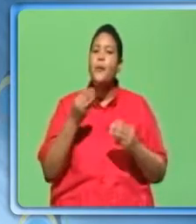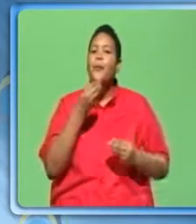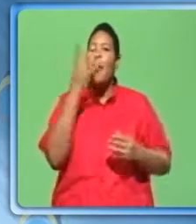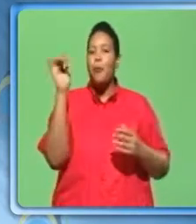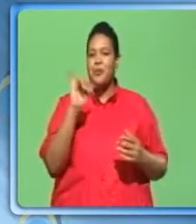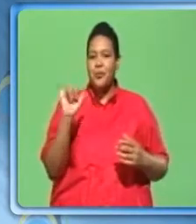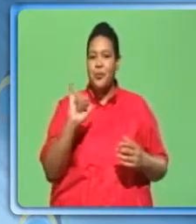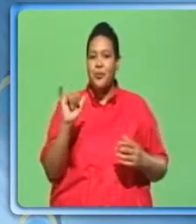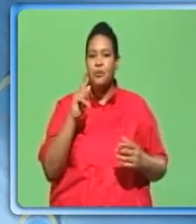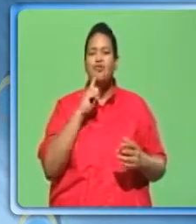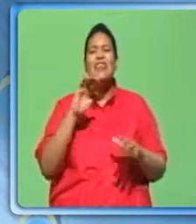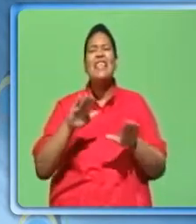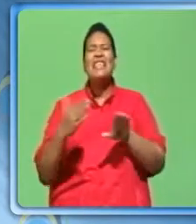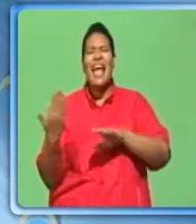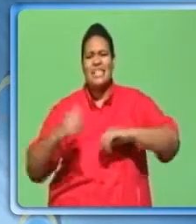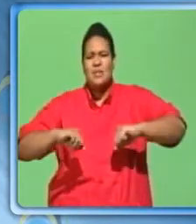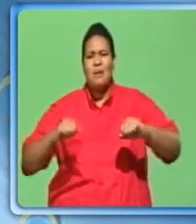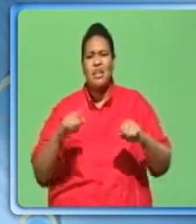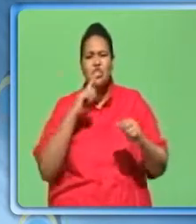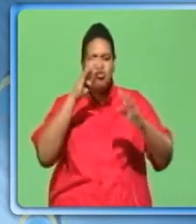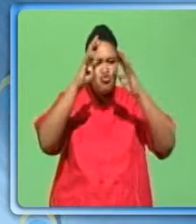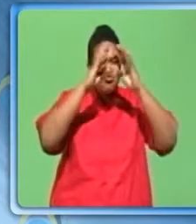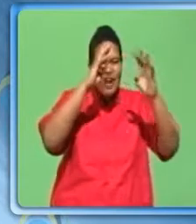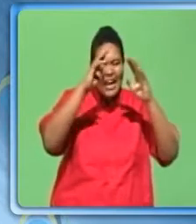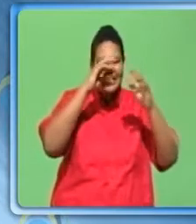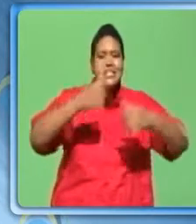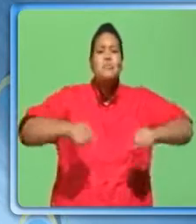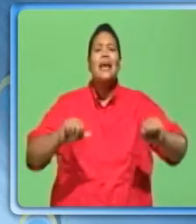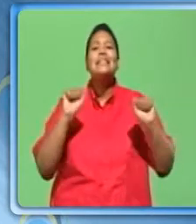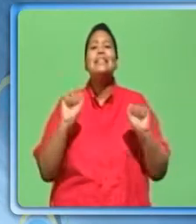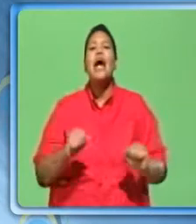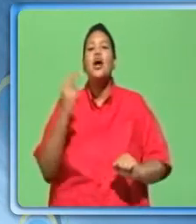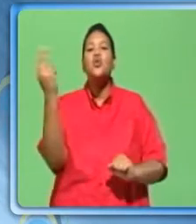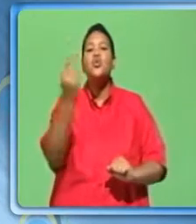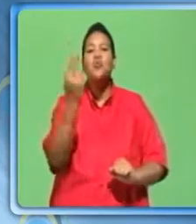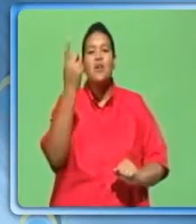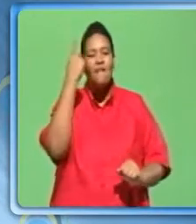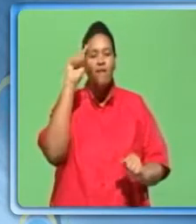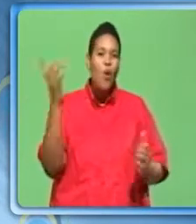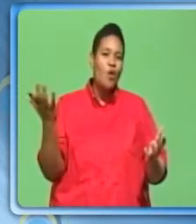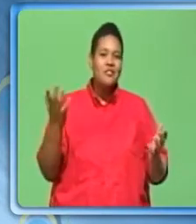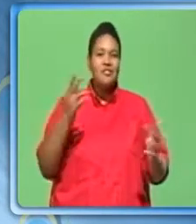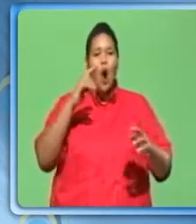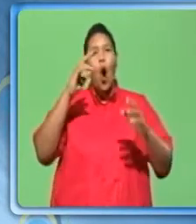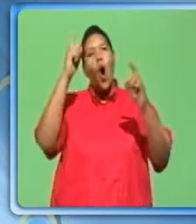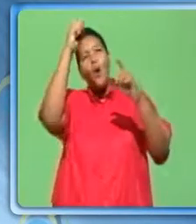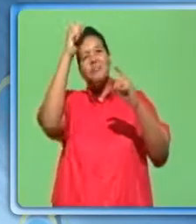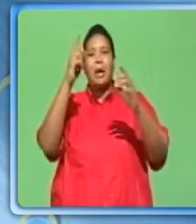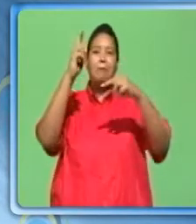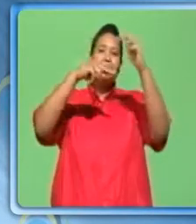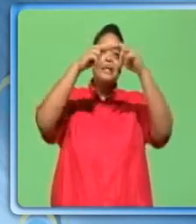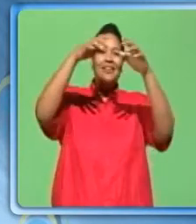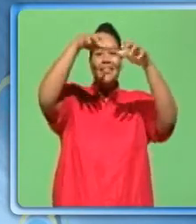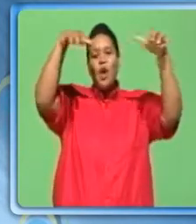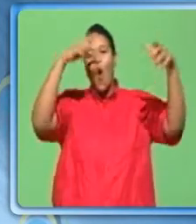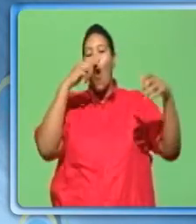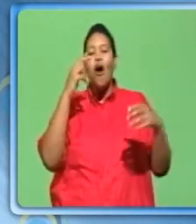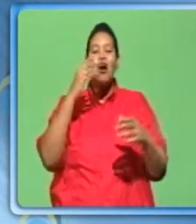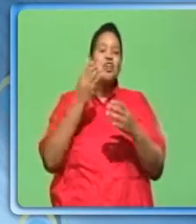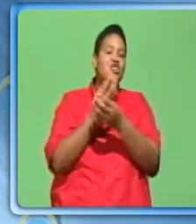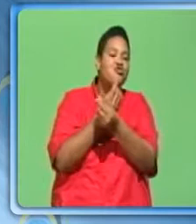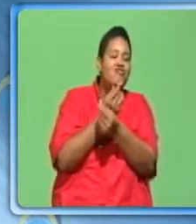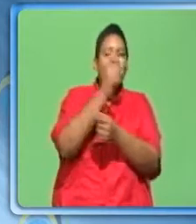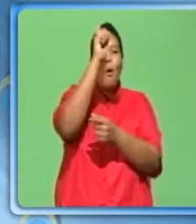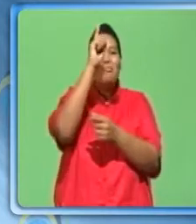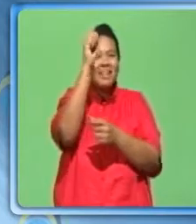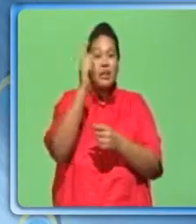reduce dead space. It creates space that can be used as a terrace or a terrace garden, rooftop